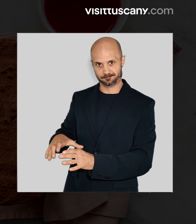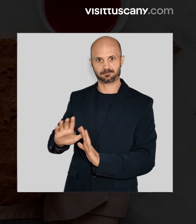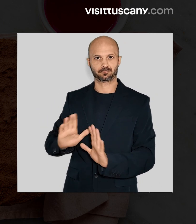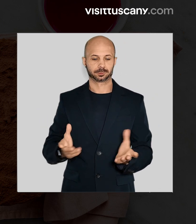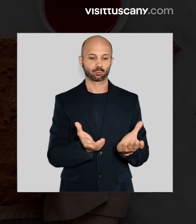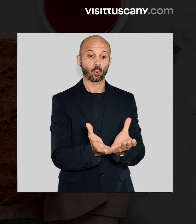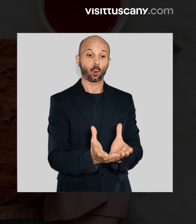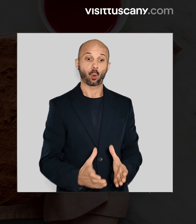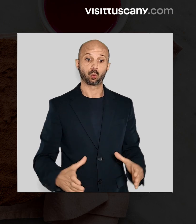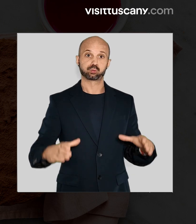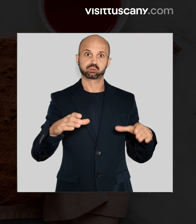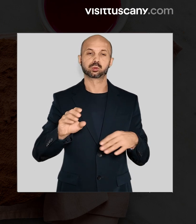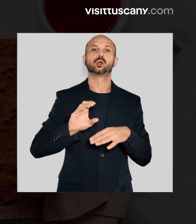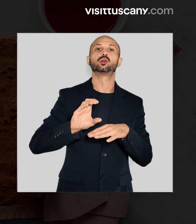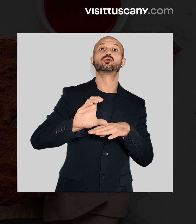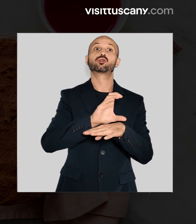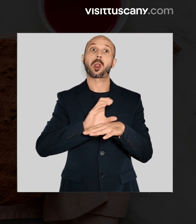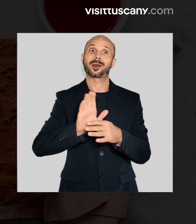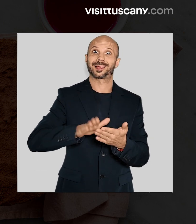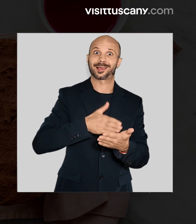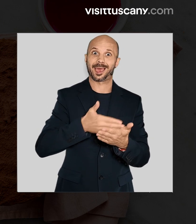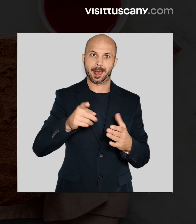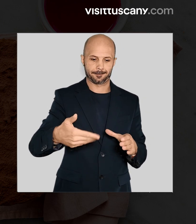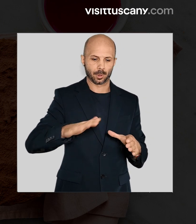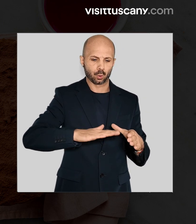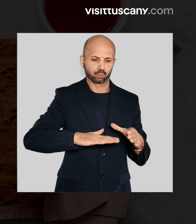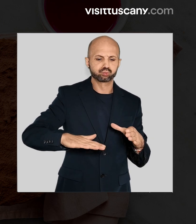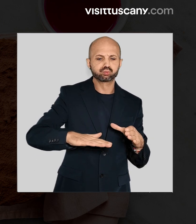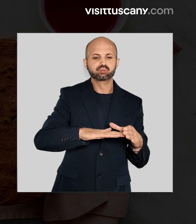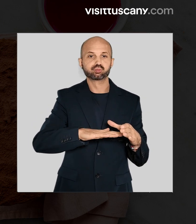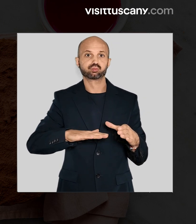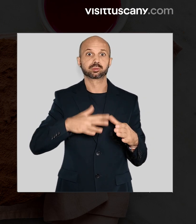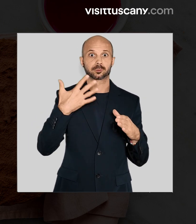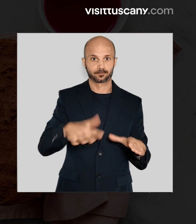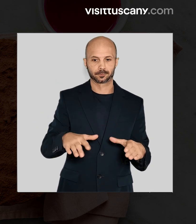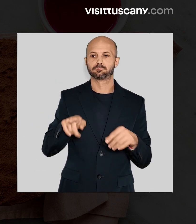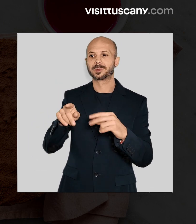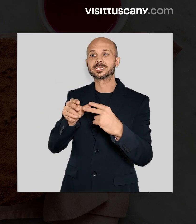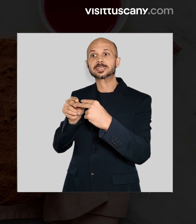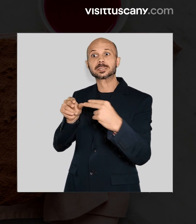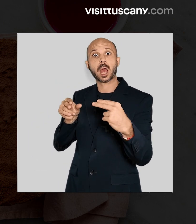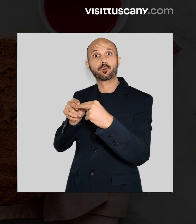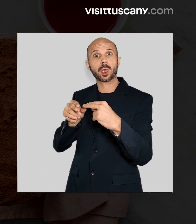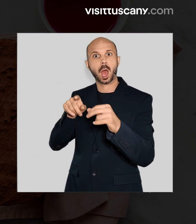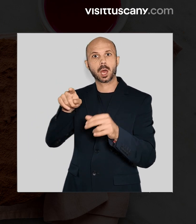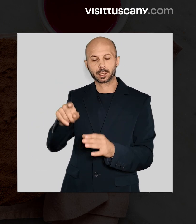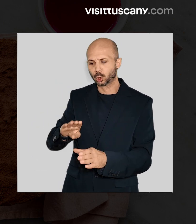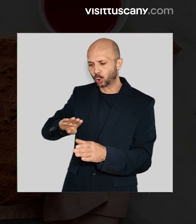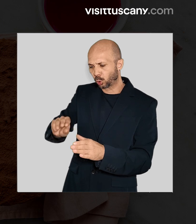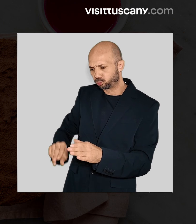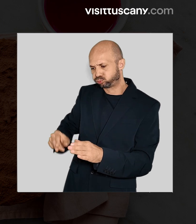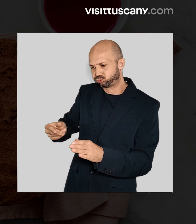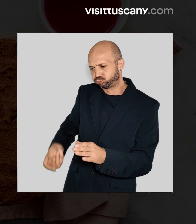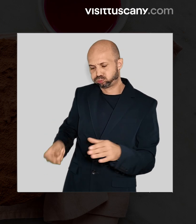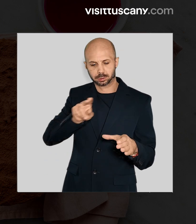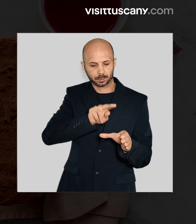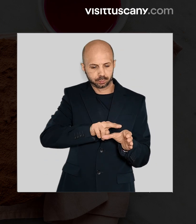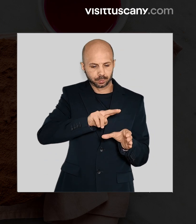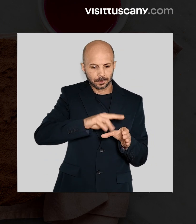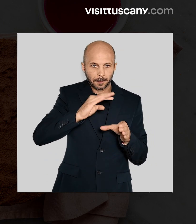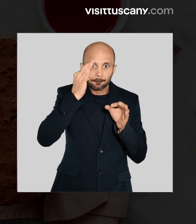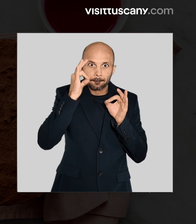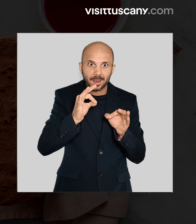Top it with 1/3 of the savoiardi soaked in the alkermes, then spread half of the custard on top.